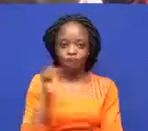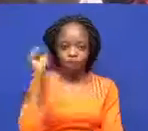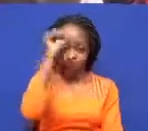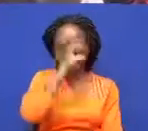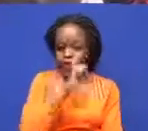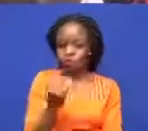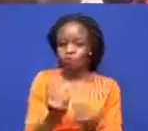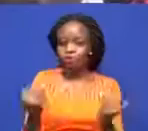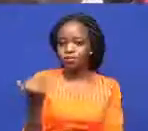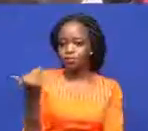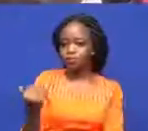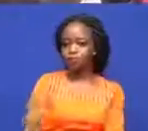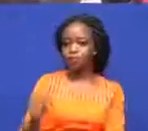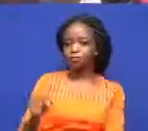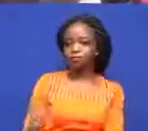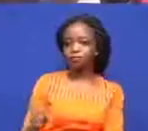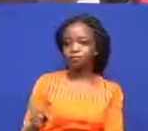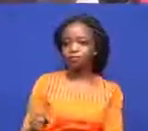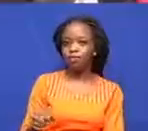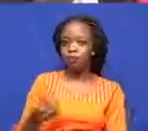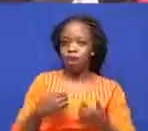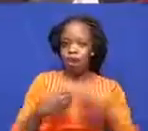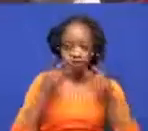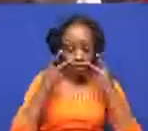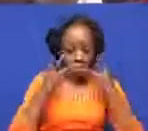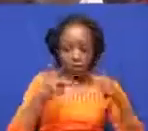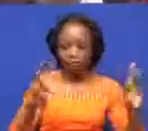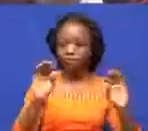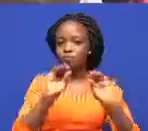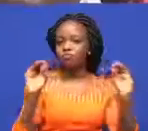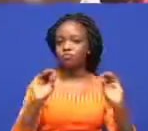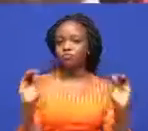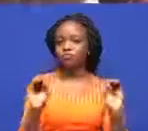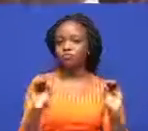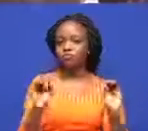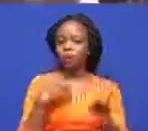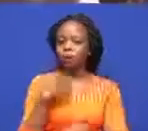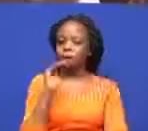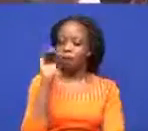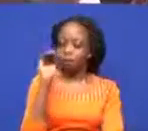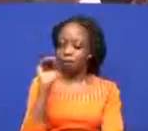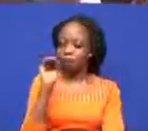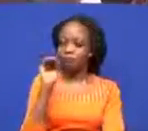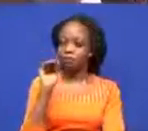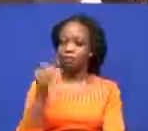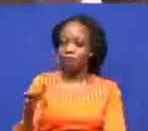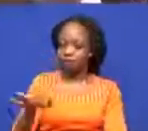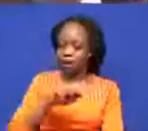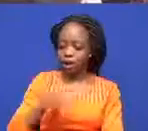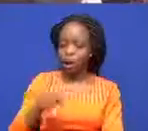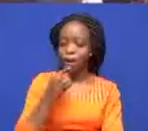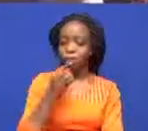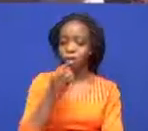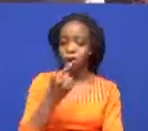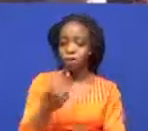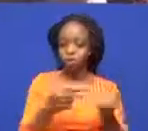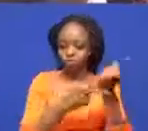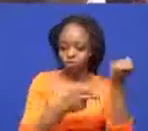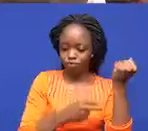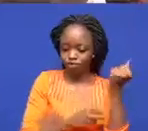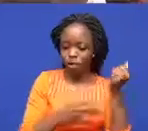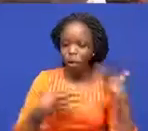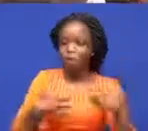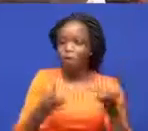wadogo hawa. Sasa hatuko na amani hata kidogo. Na sisi tunauliza hapa katika mji wa Mosbridge, ni mpaka wangapi